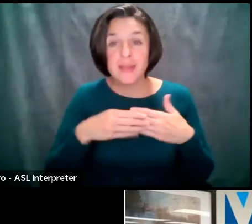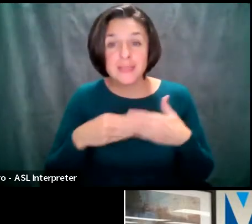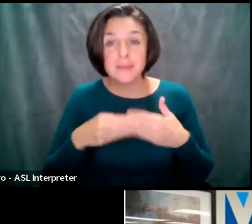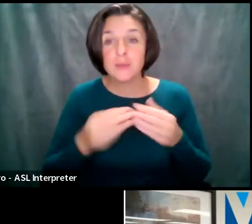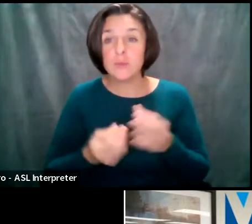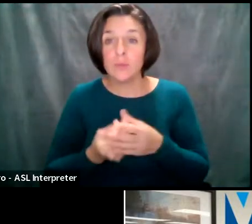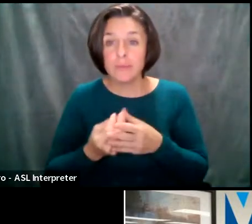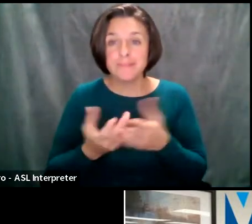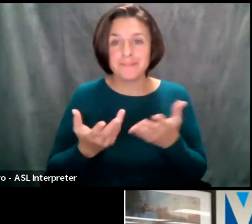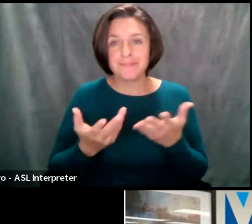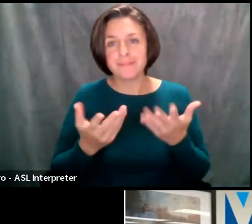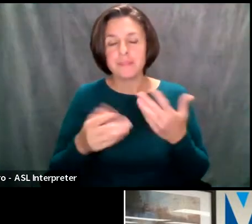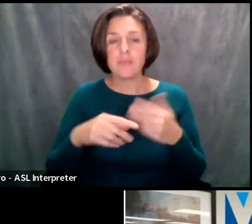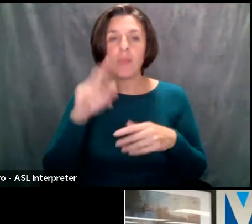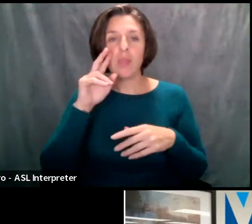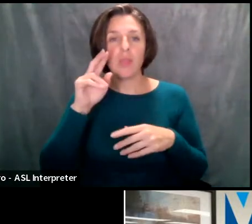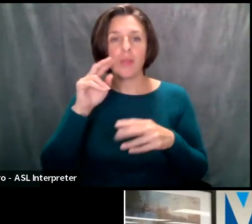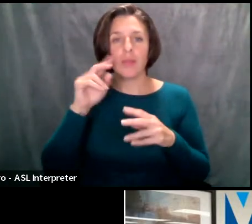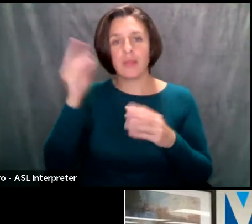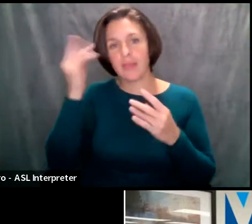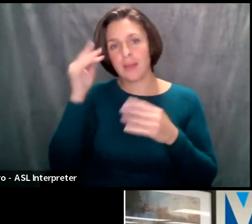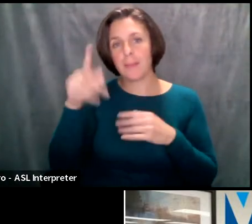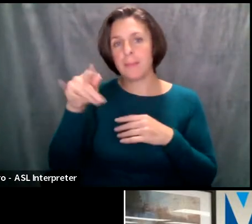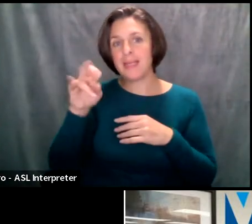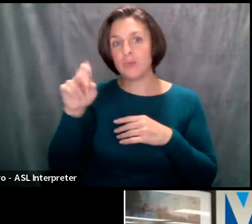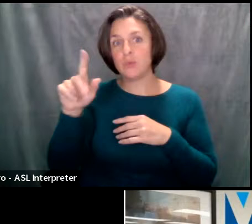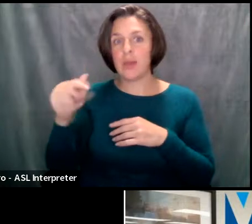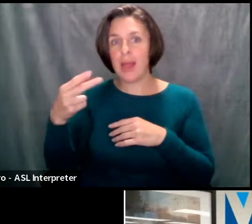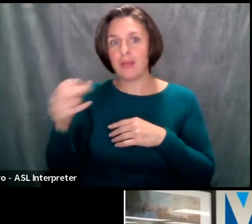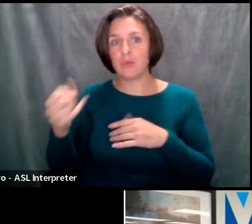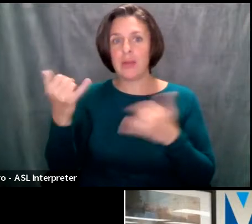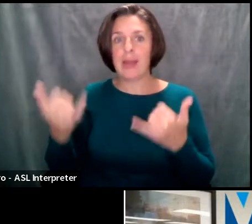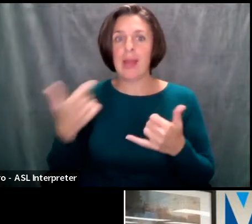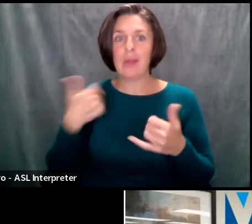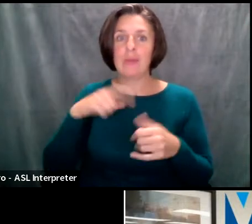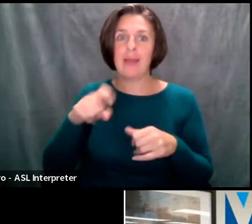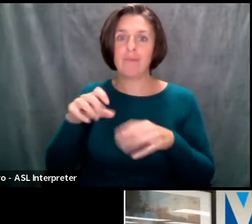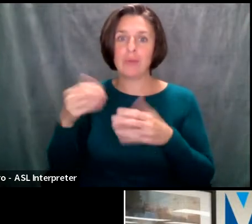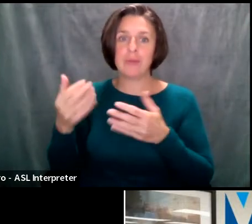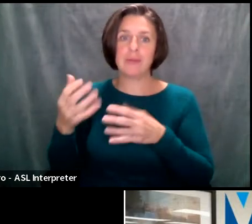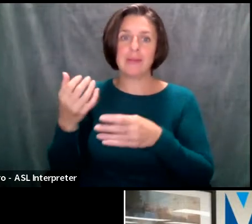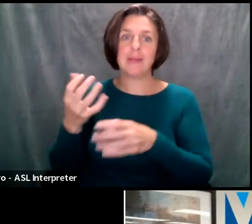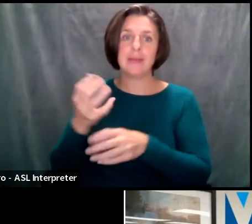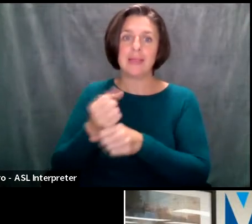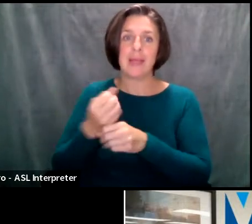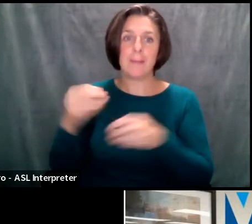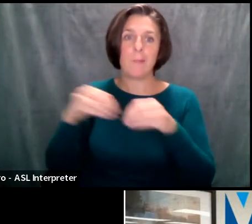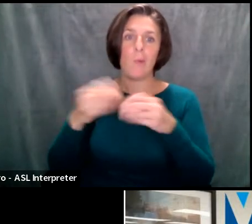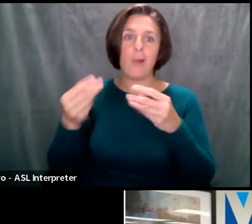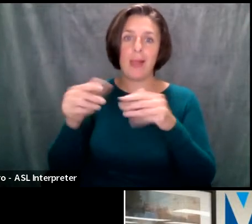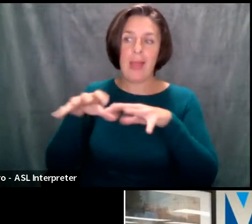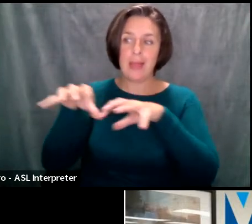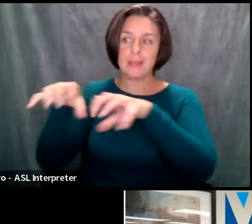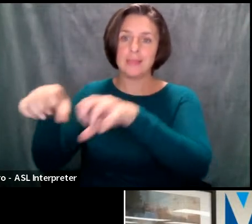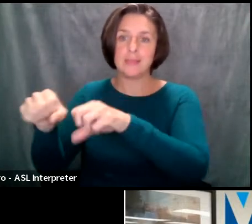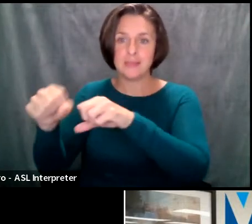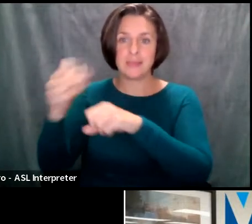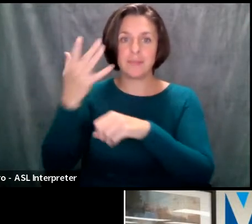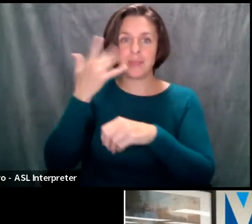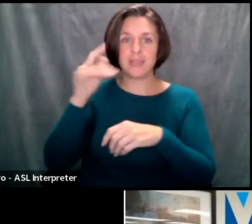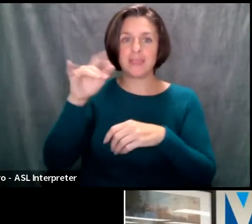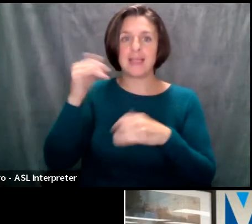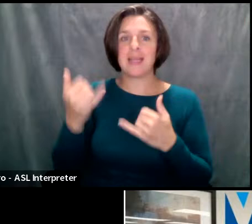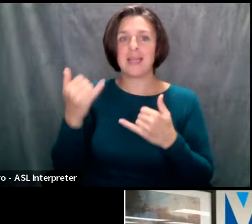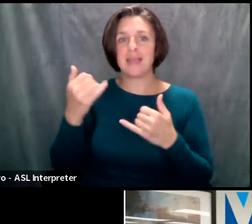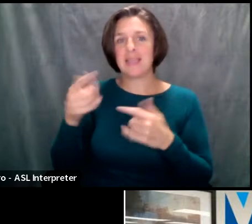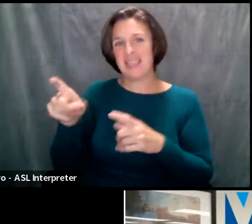about Peninsula High School and how we now have to get more land. So because it now needs more space that we didn't plan for